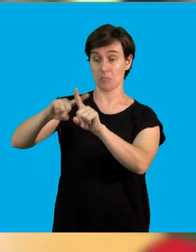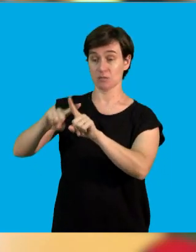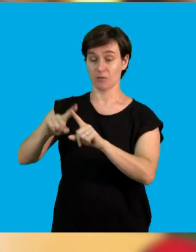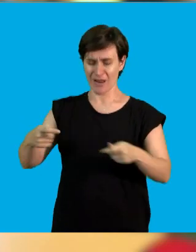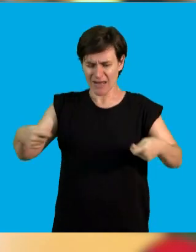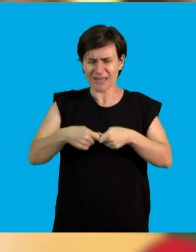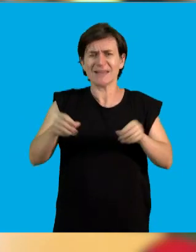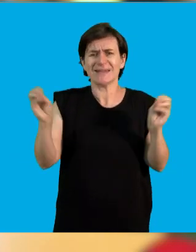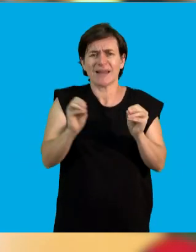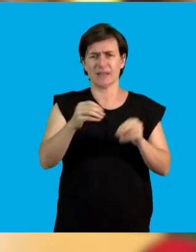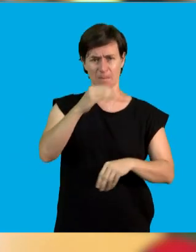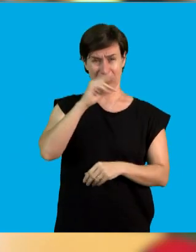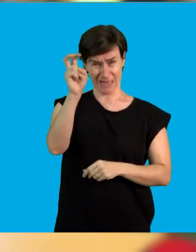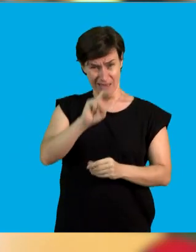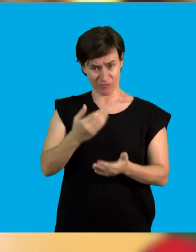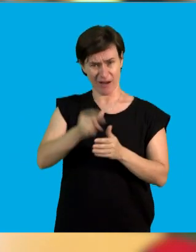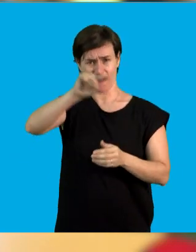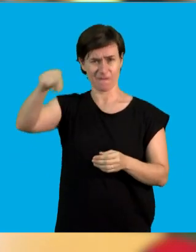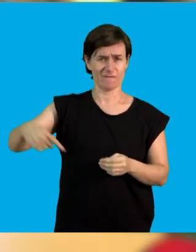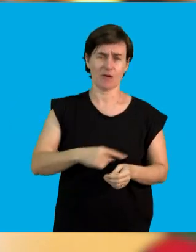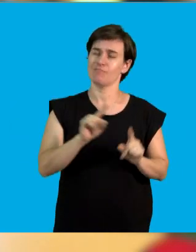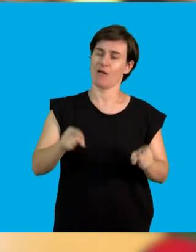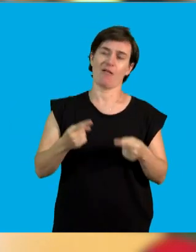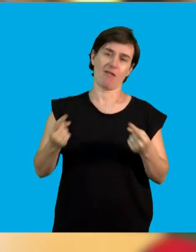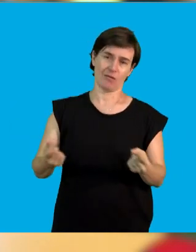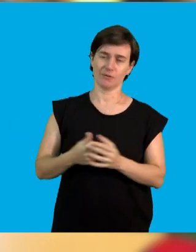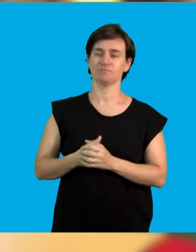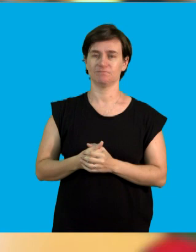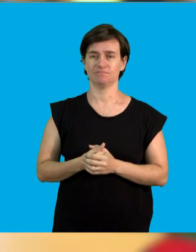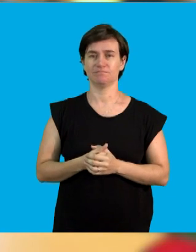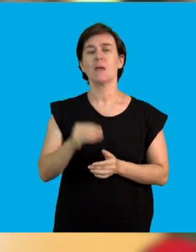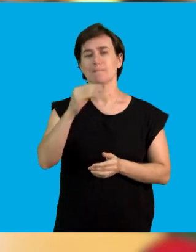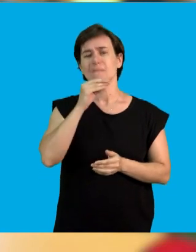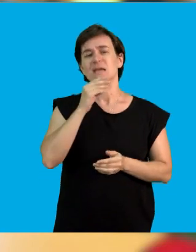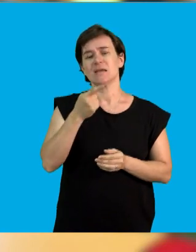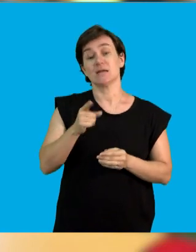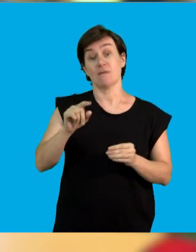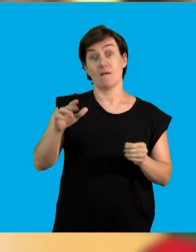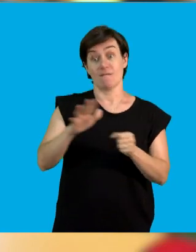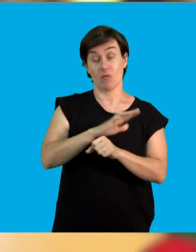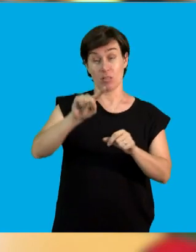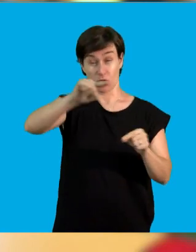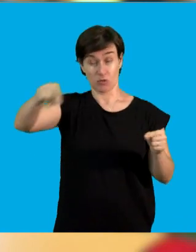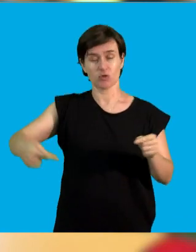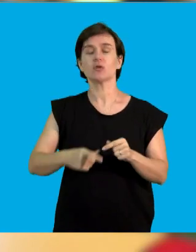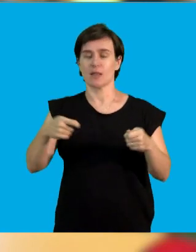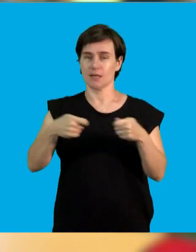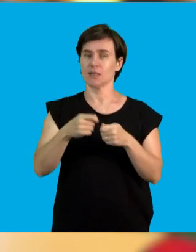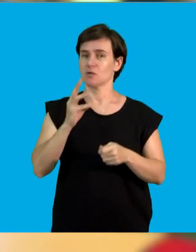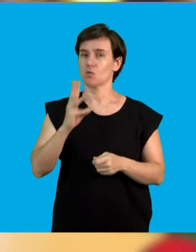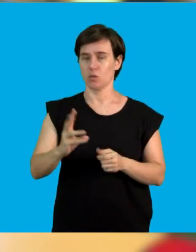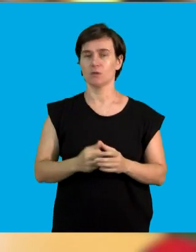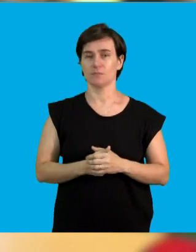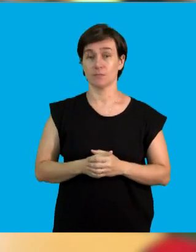them as negative and negative, there won't be any current flow in this particular circuit. So overall, they would still be connected to